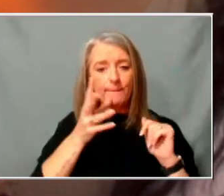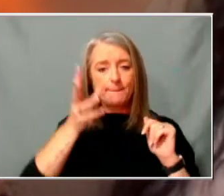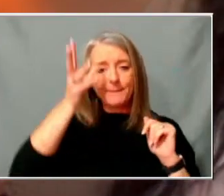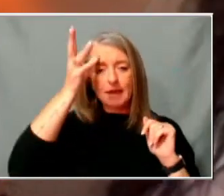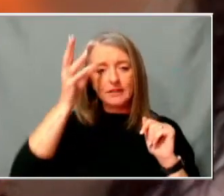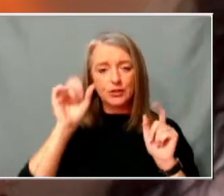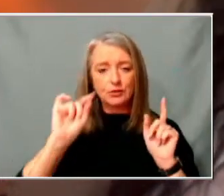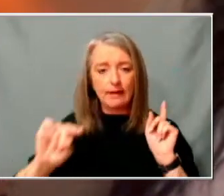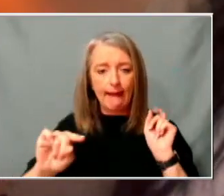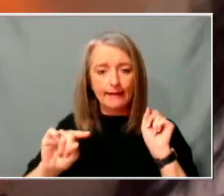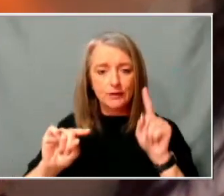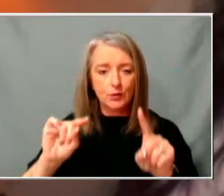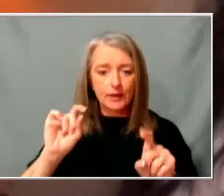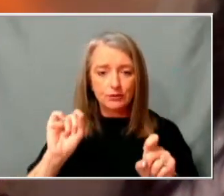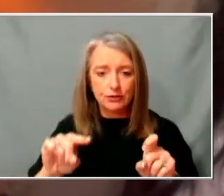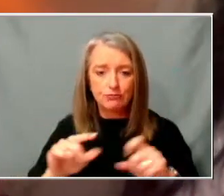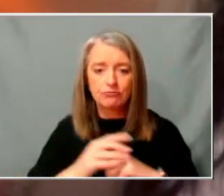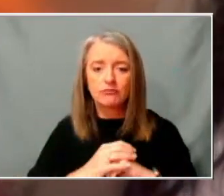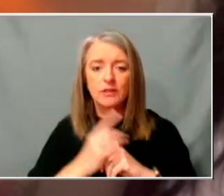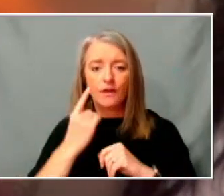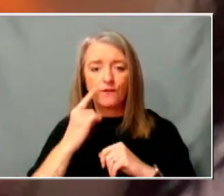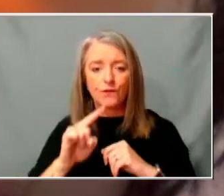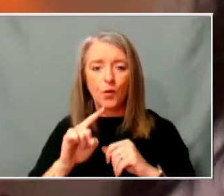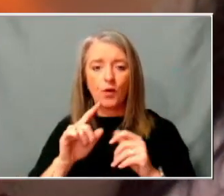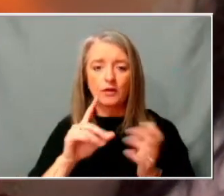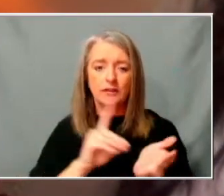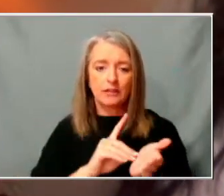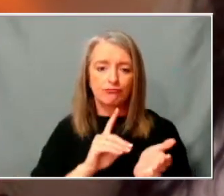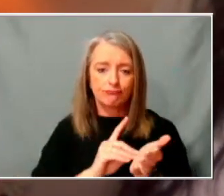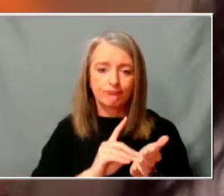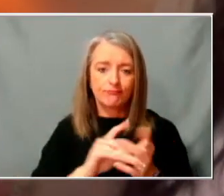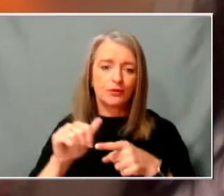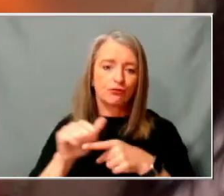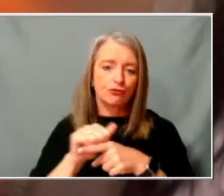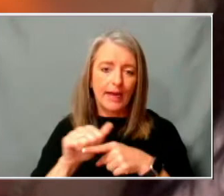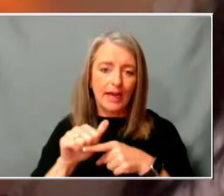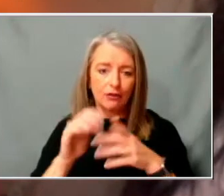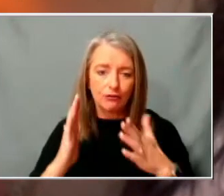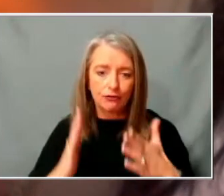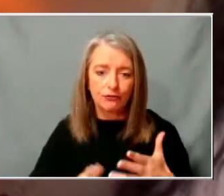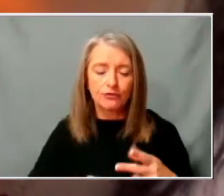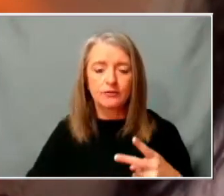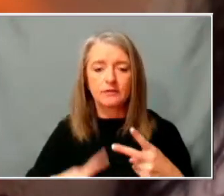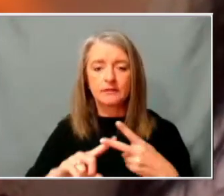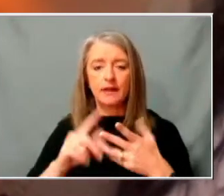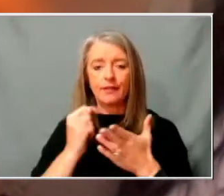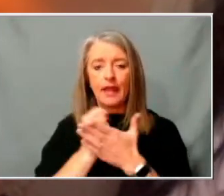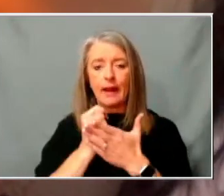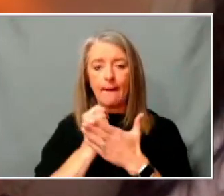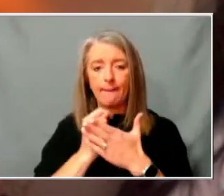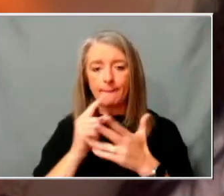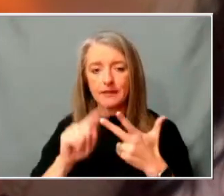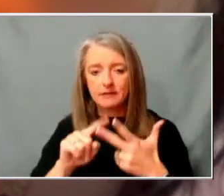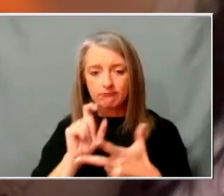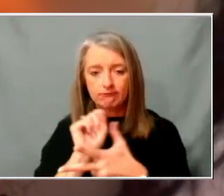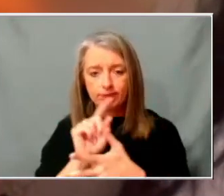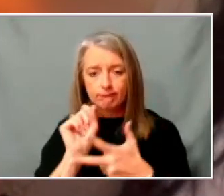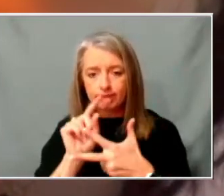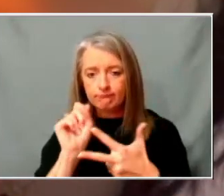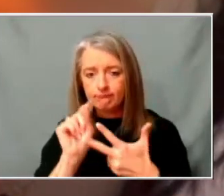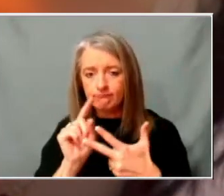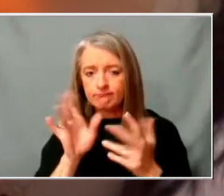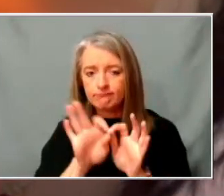is to ask questions for the physicians, the trainers, the therapists, to see